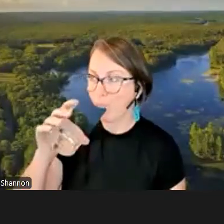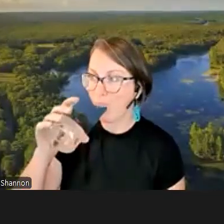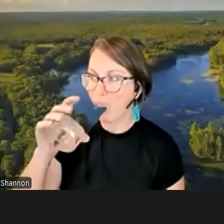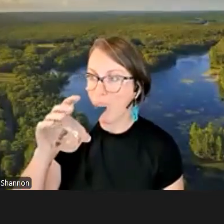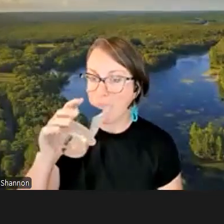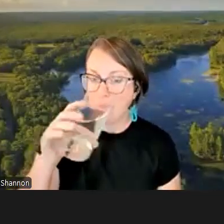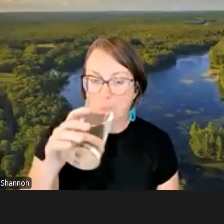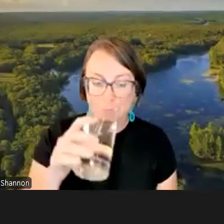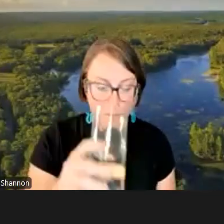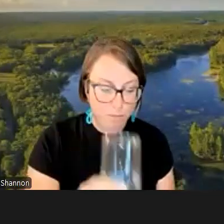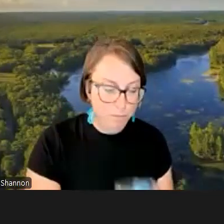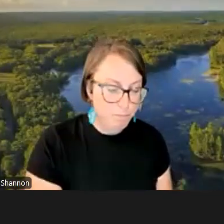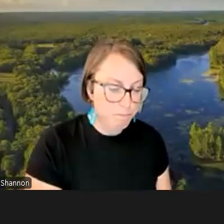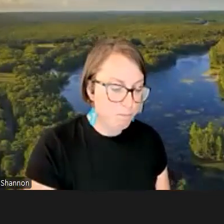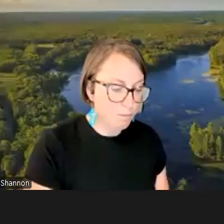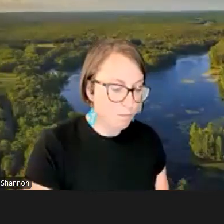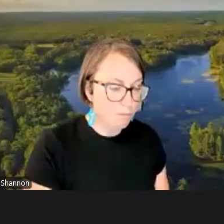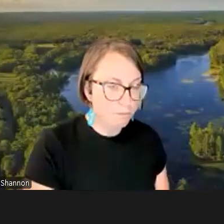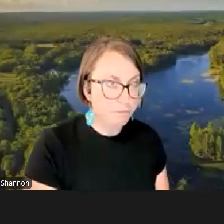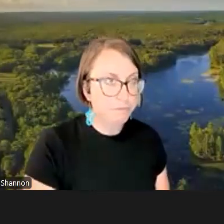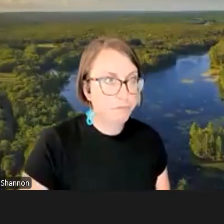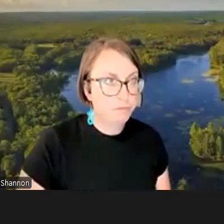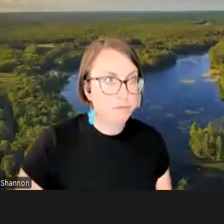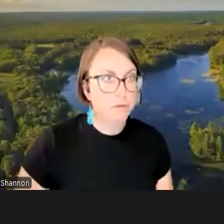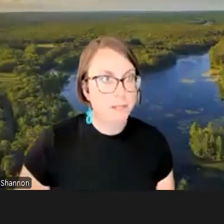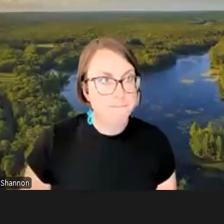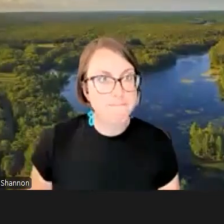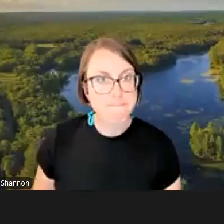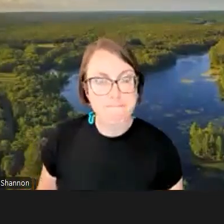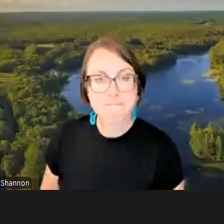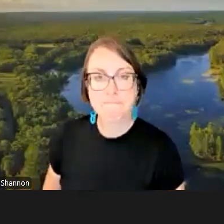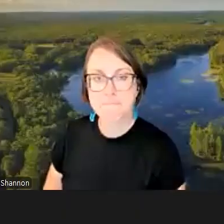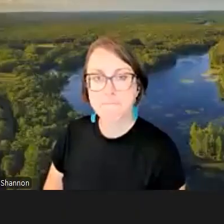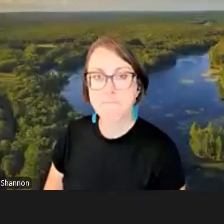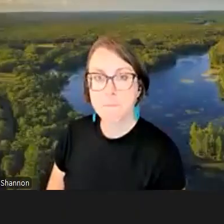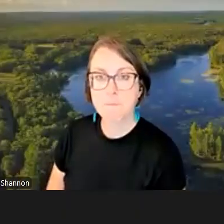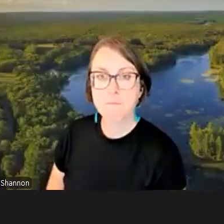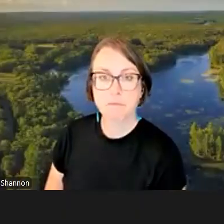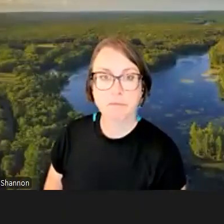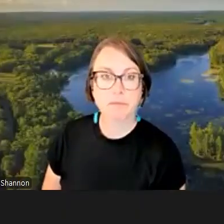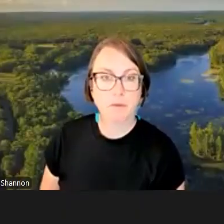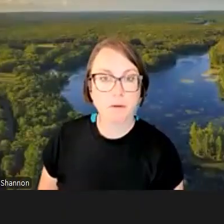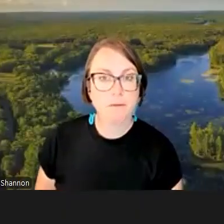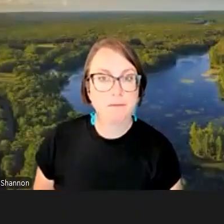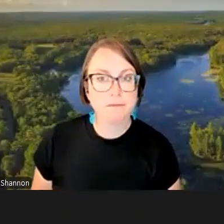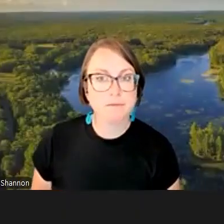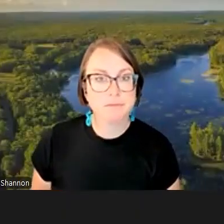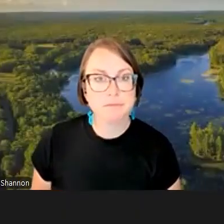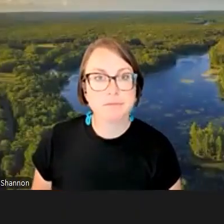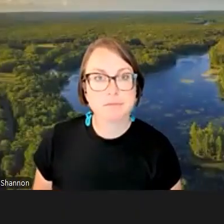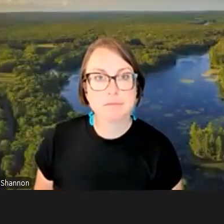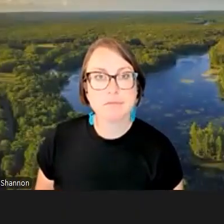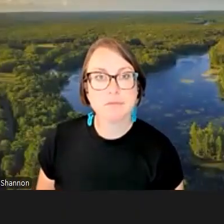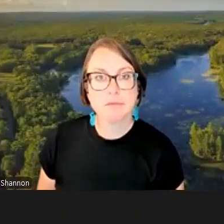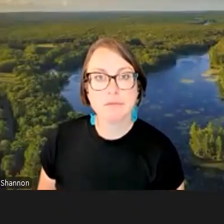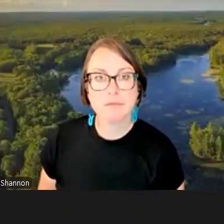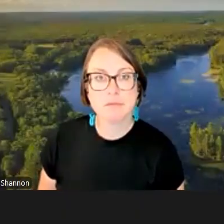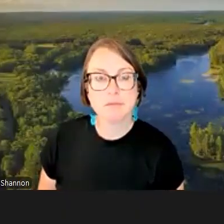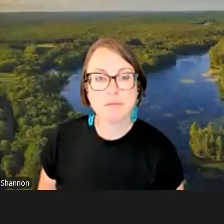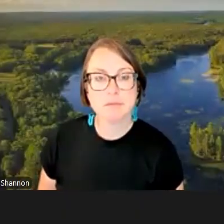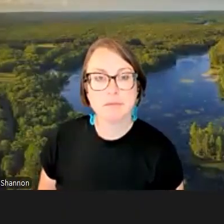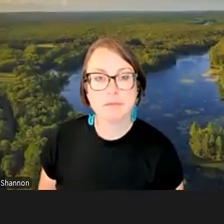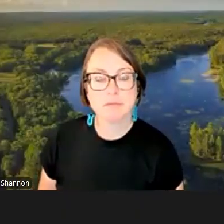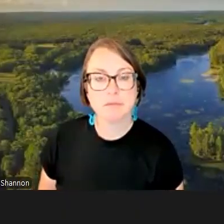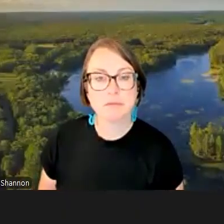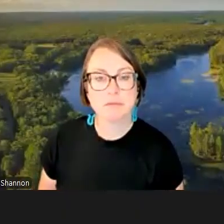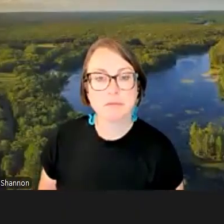activities also allows additional recreational access that wouldn't otherwise exist. So with that, let me change gears just a little bit